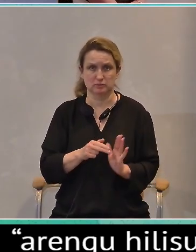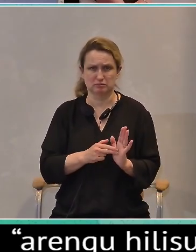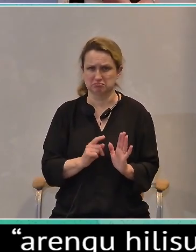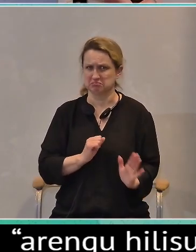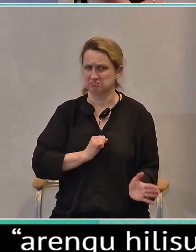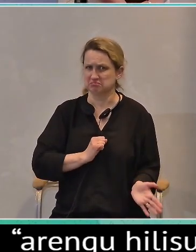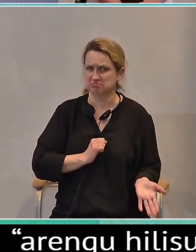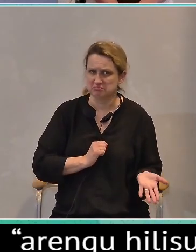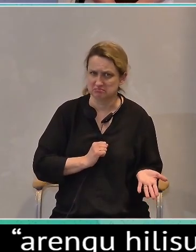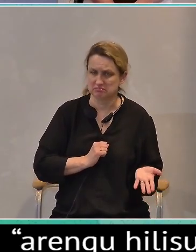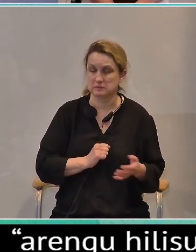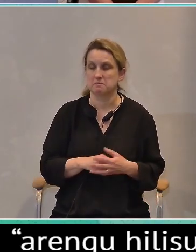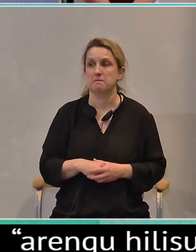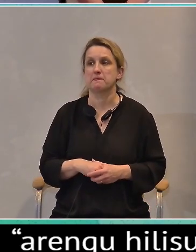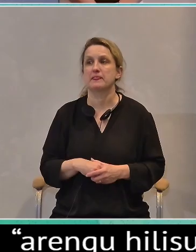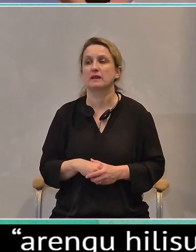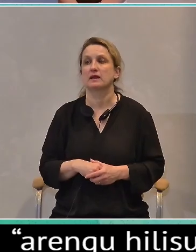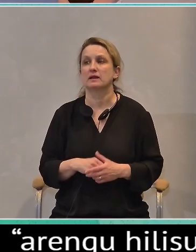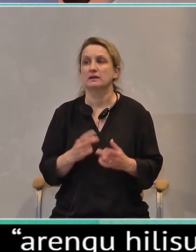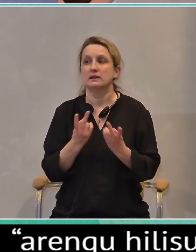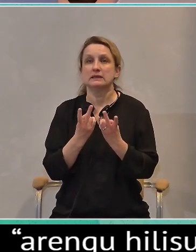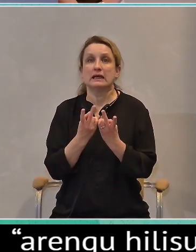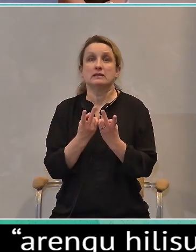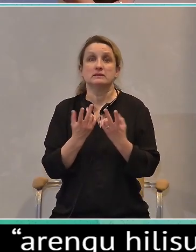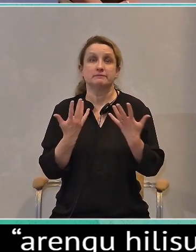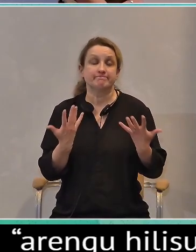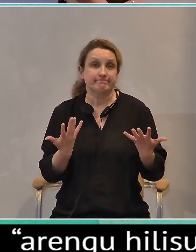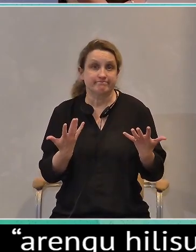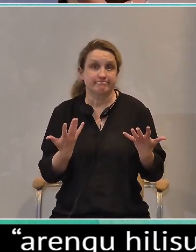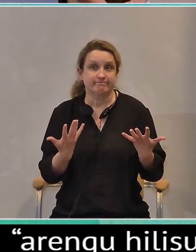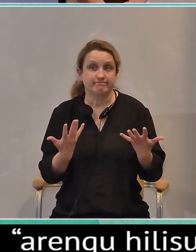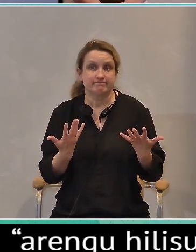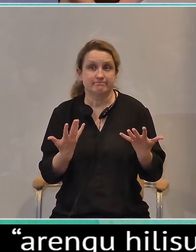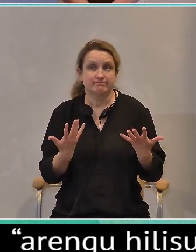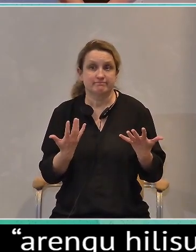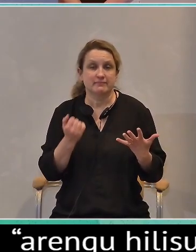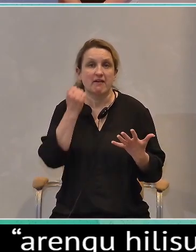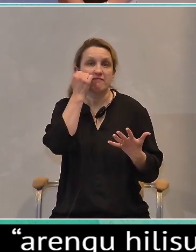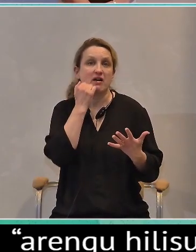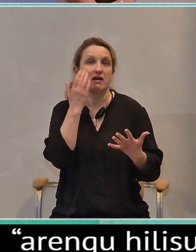in this way, and nobody had been able to tell us why.